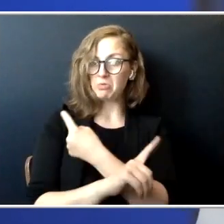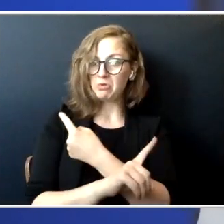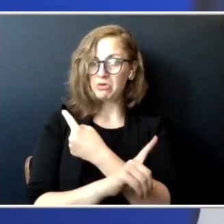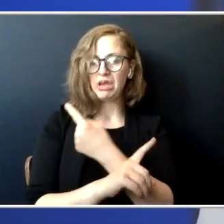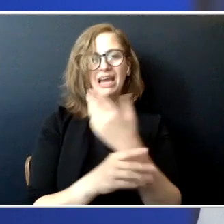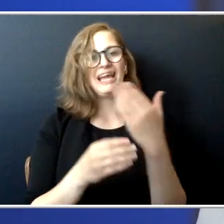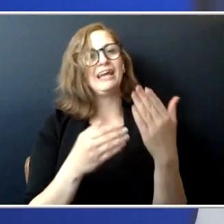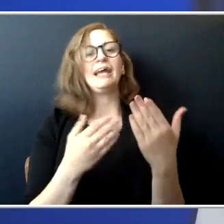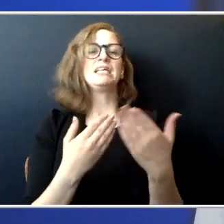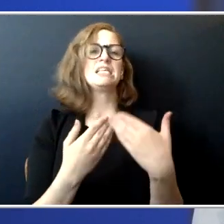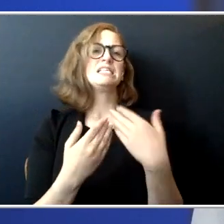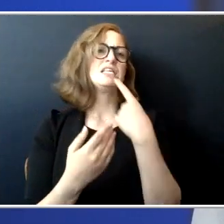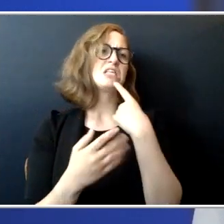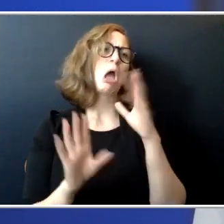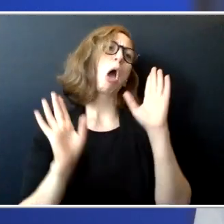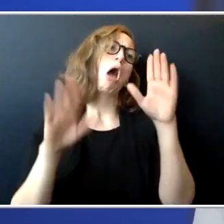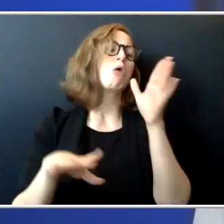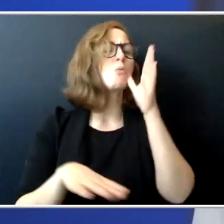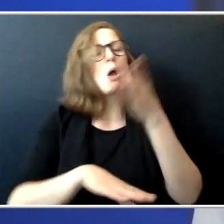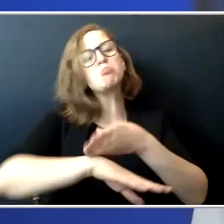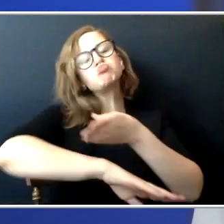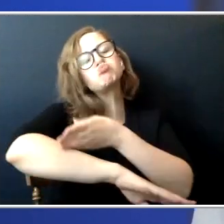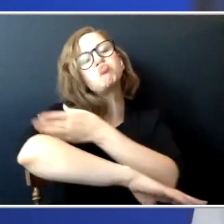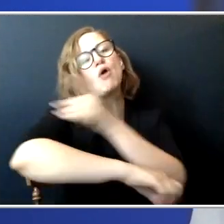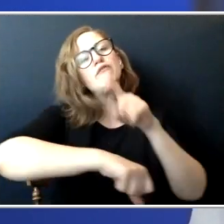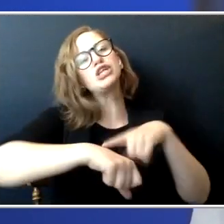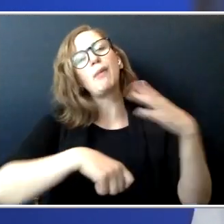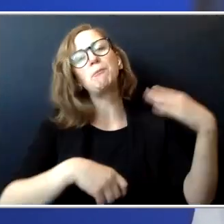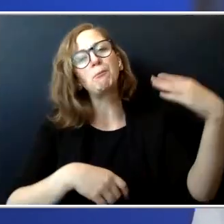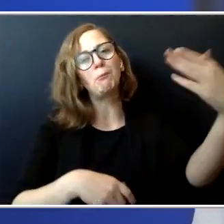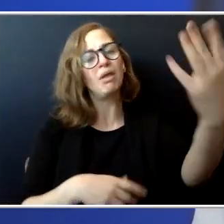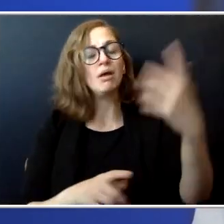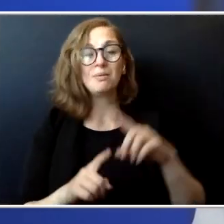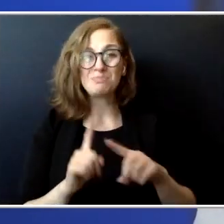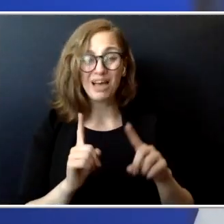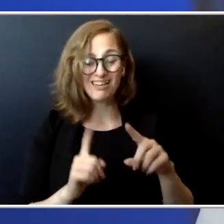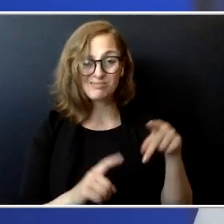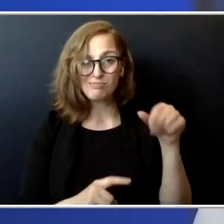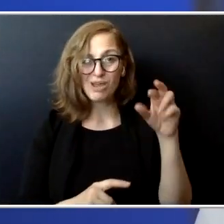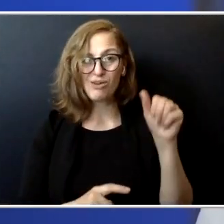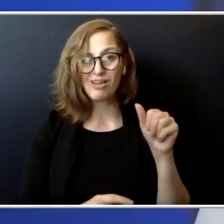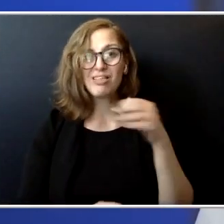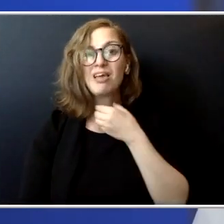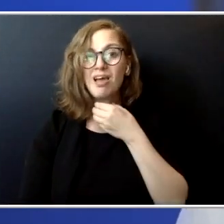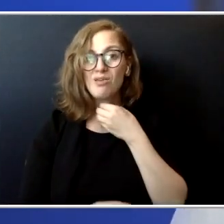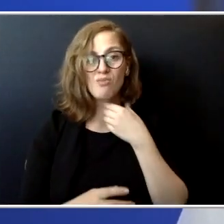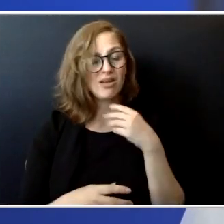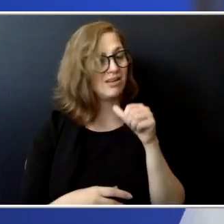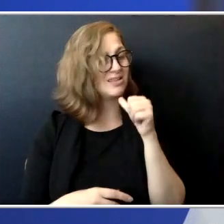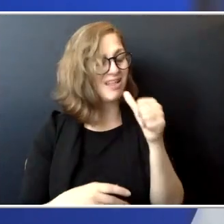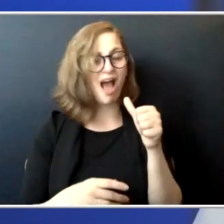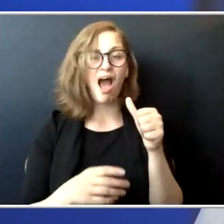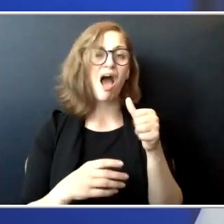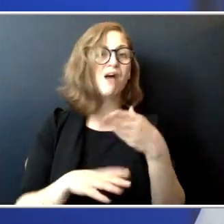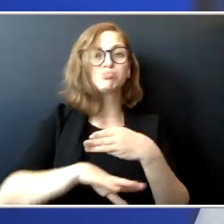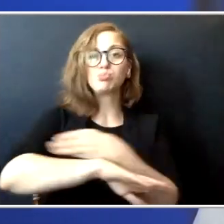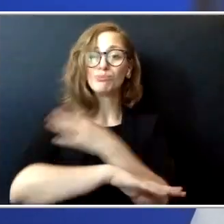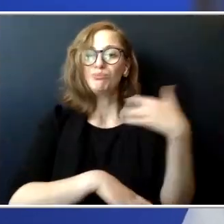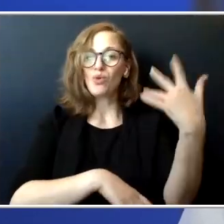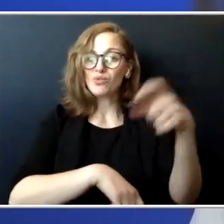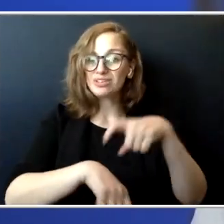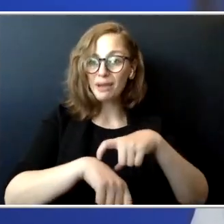with time and write it off, but this problem does not get better on its own. So encourage people to empower them to ask, hey, can we check those labs